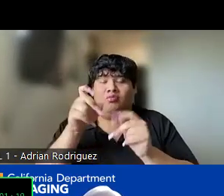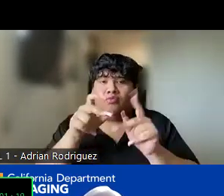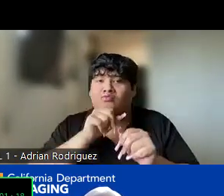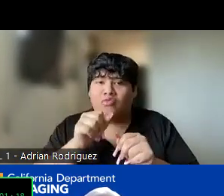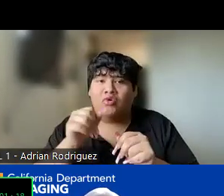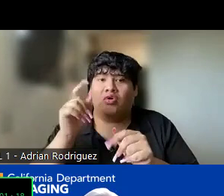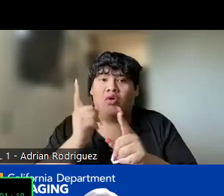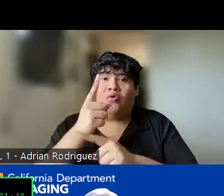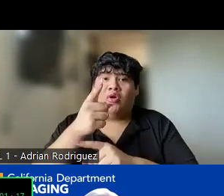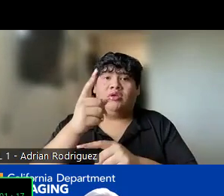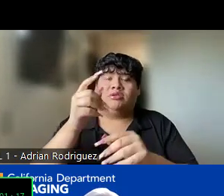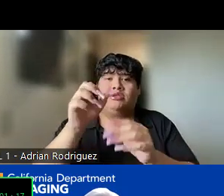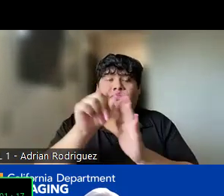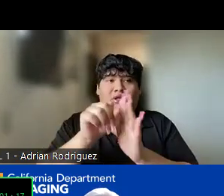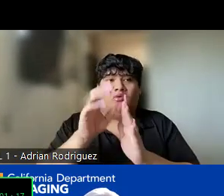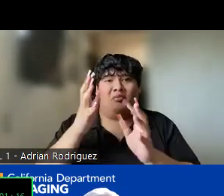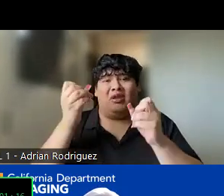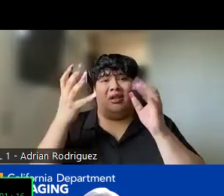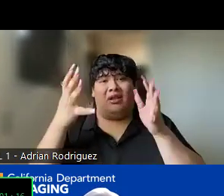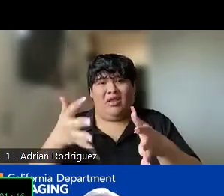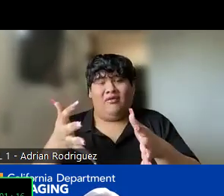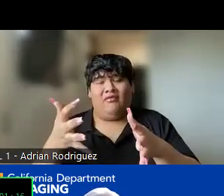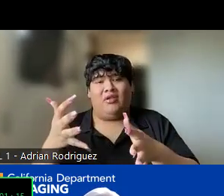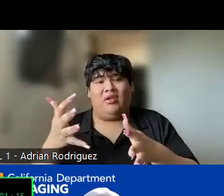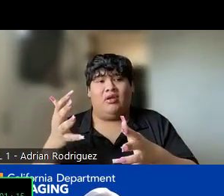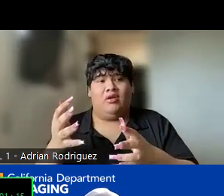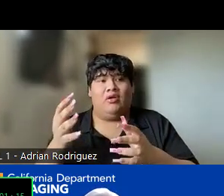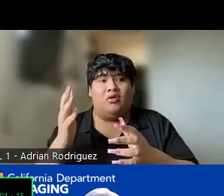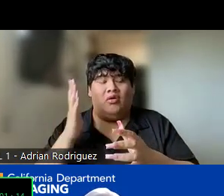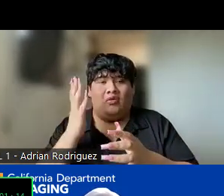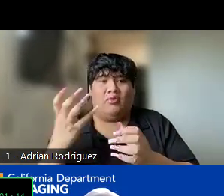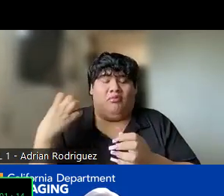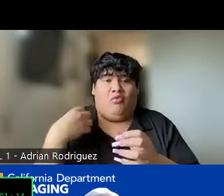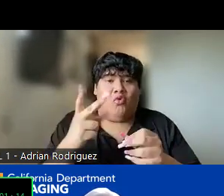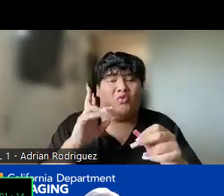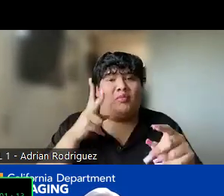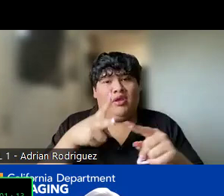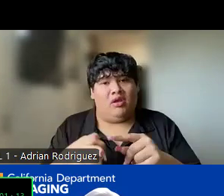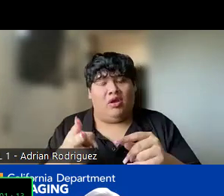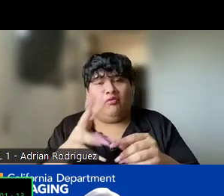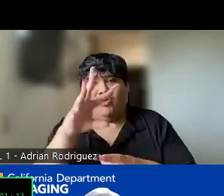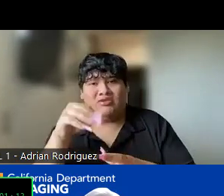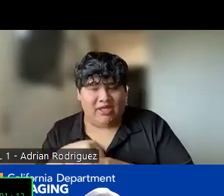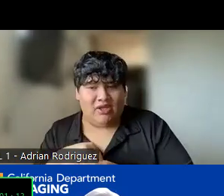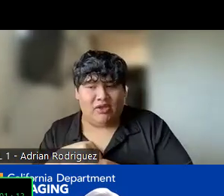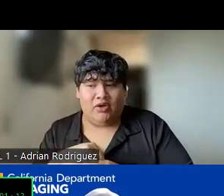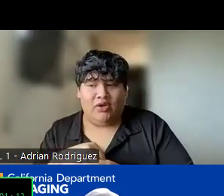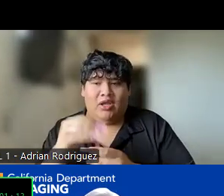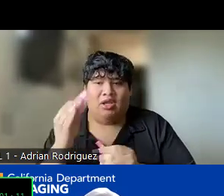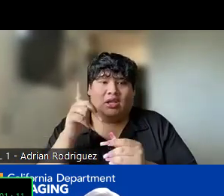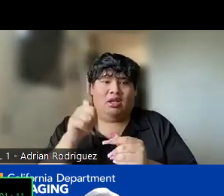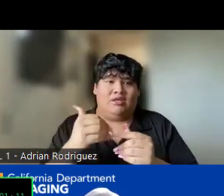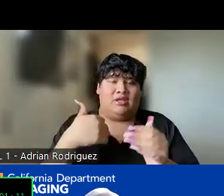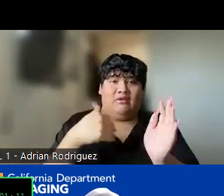probably going to be left very much they're being marginalized or being cut out altogether. And unless the state